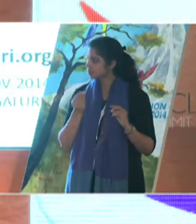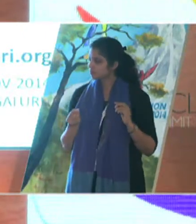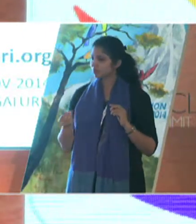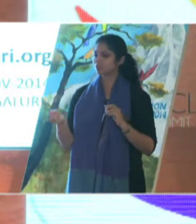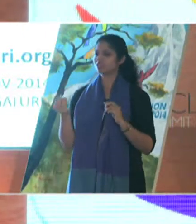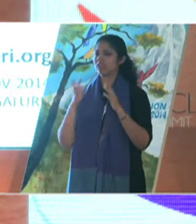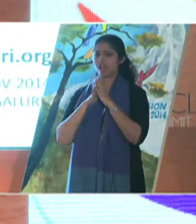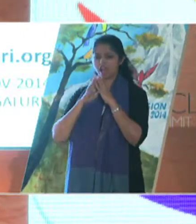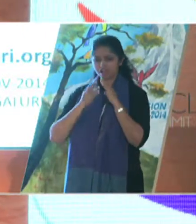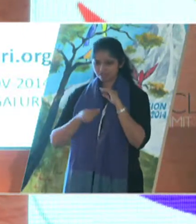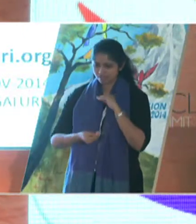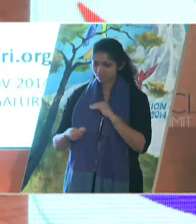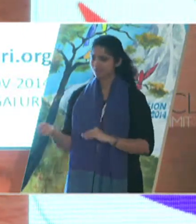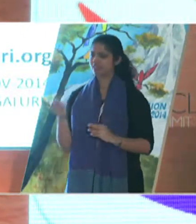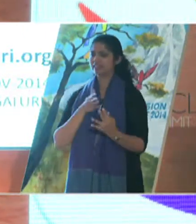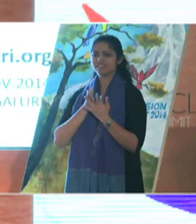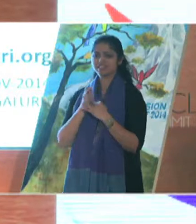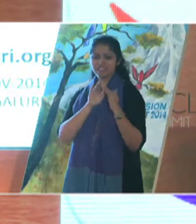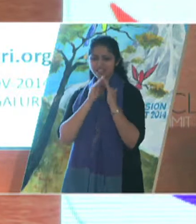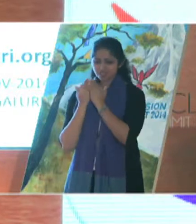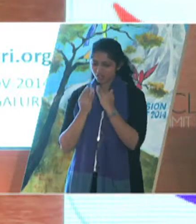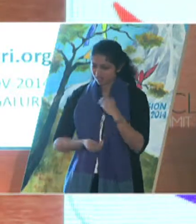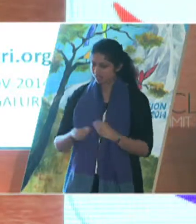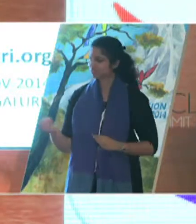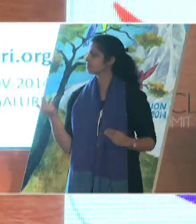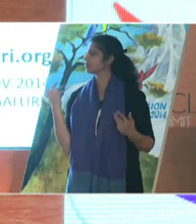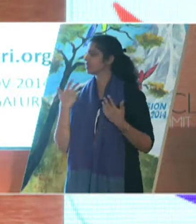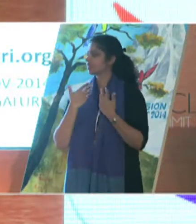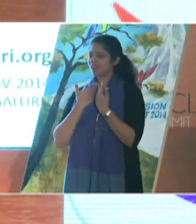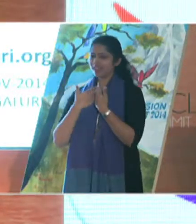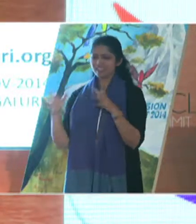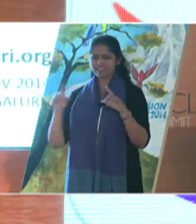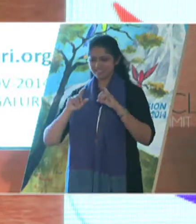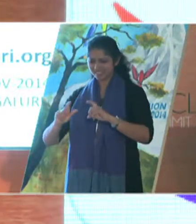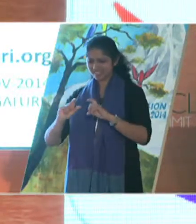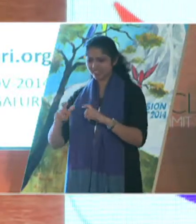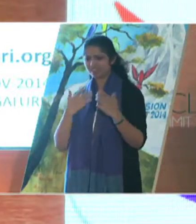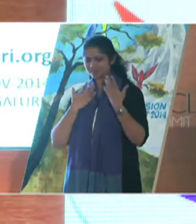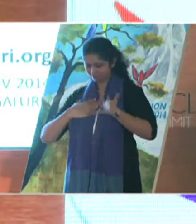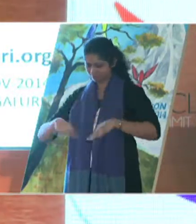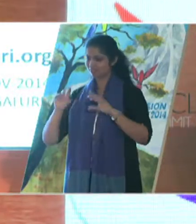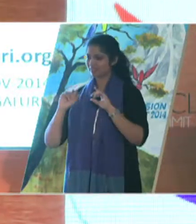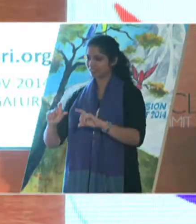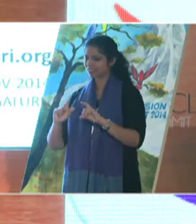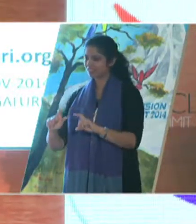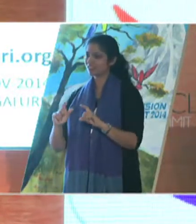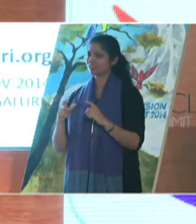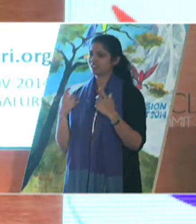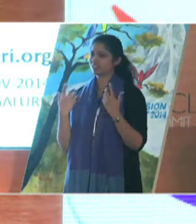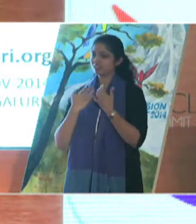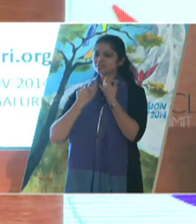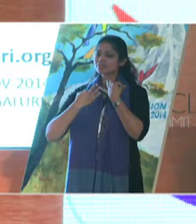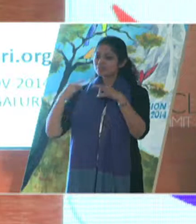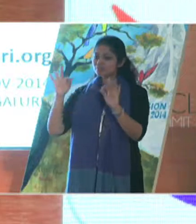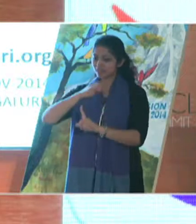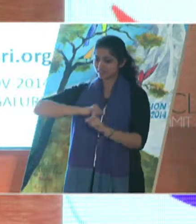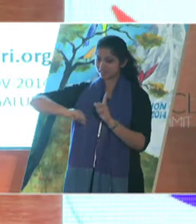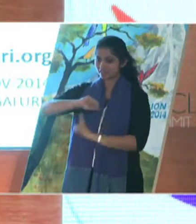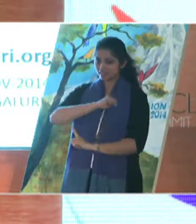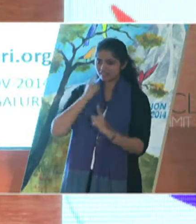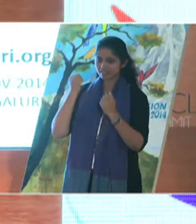the return of investment that is now measured only in one dimension in our entire world, and that's money, that's going to be